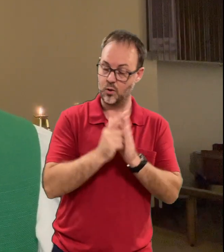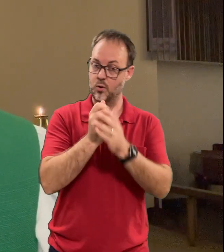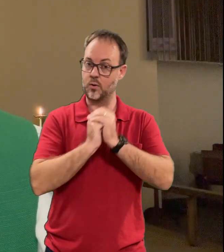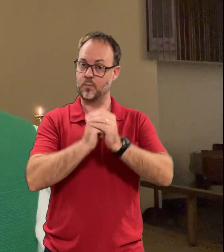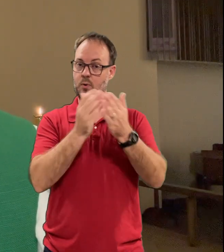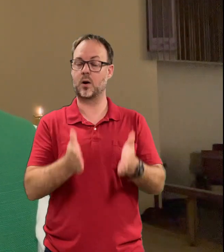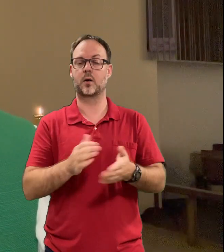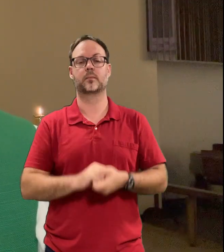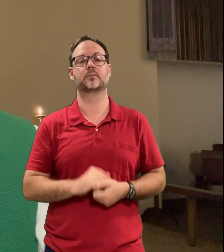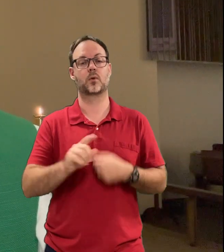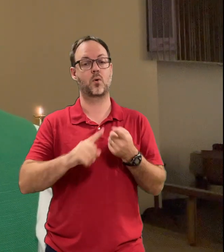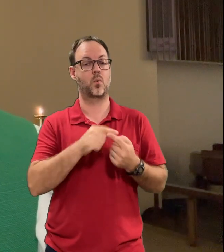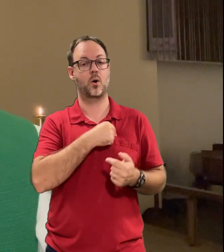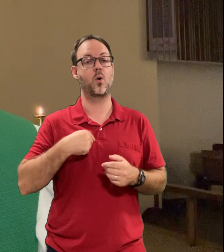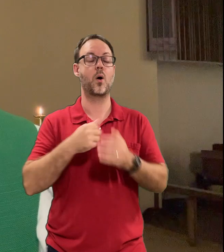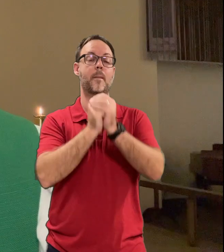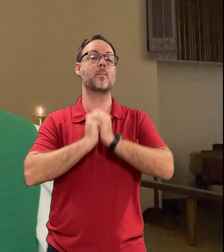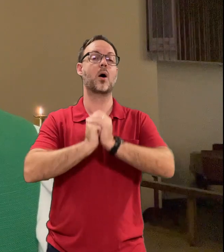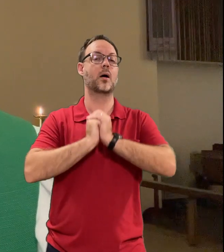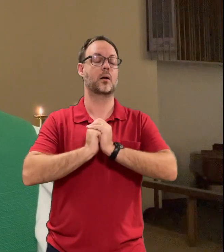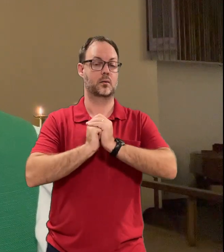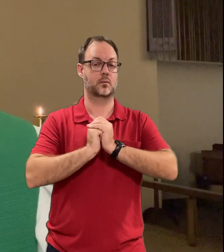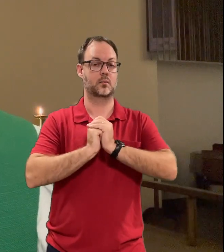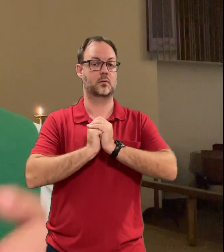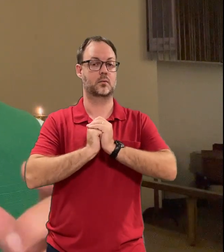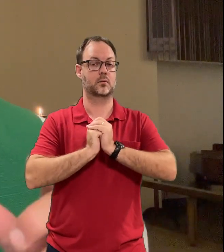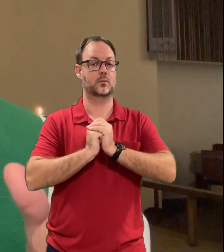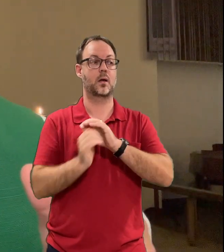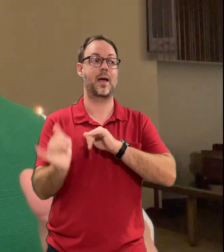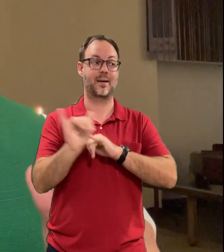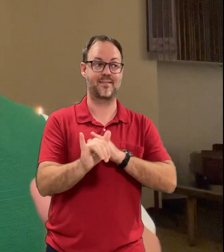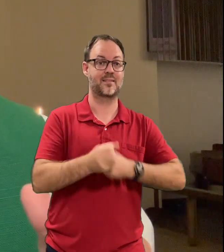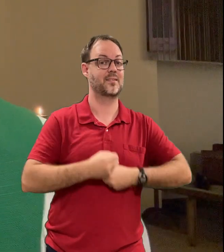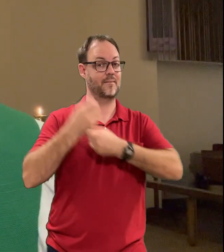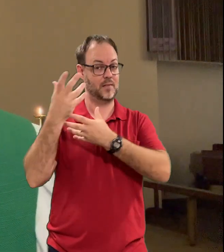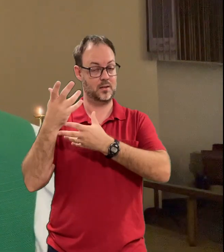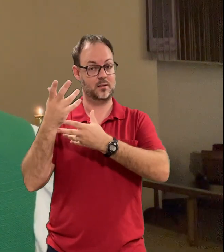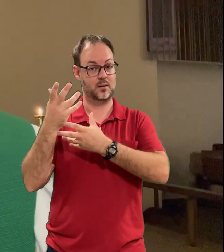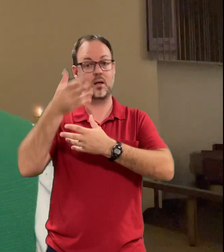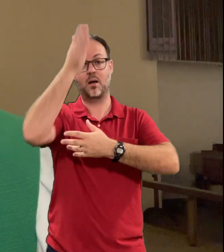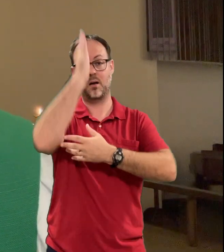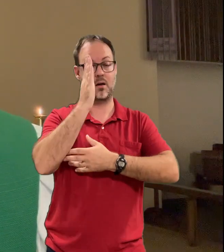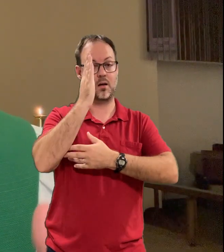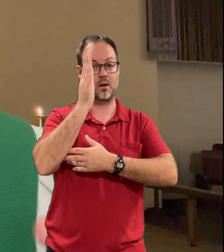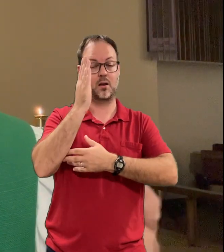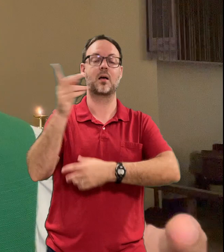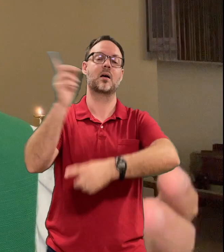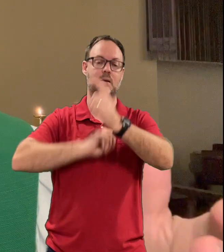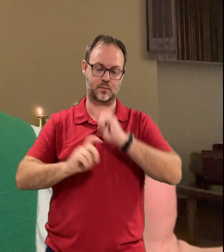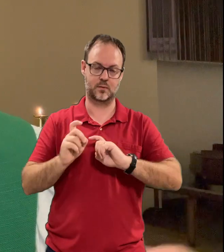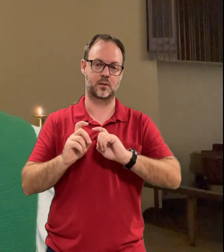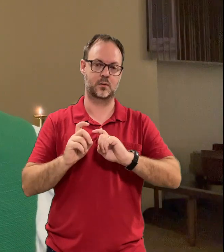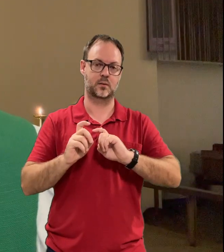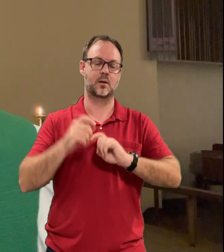Lord's Prayer, when we pray and also confess that God is the one